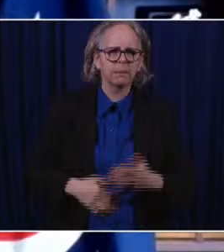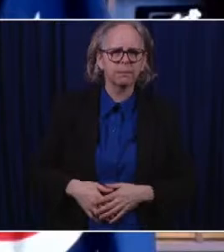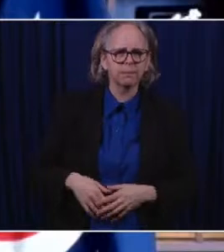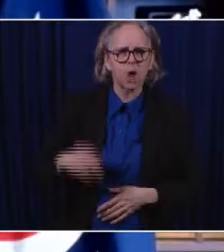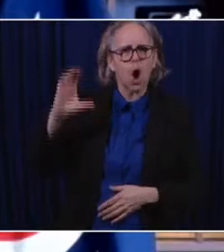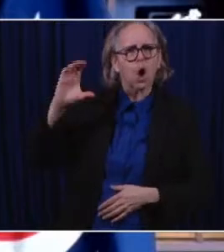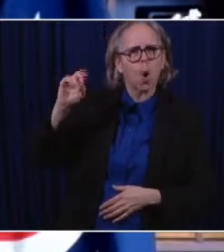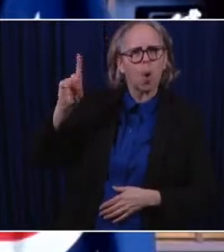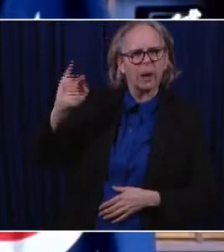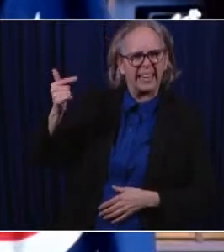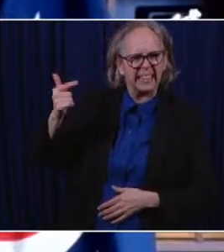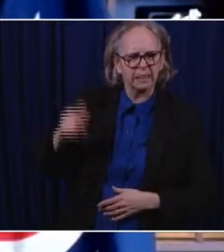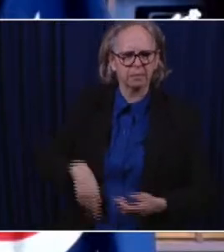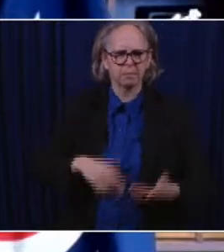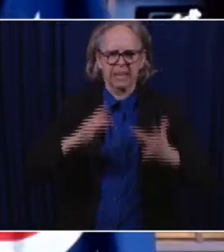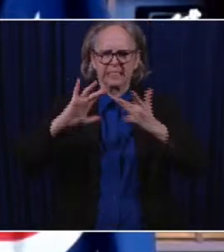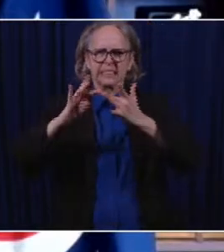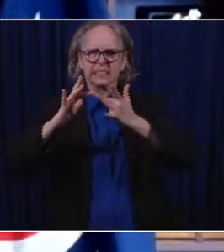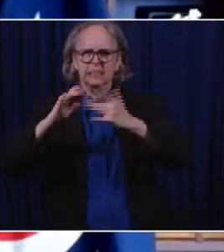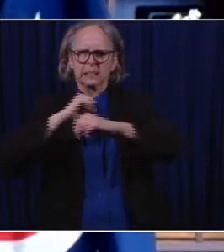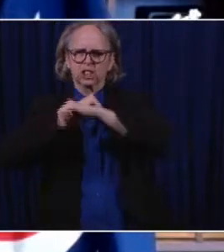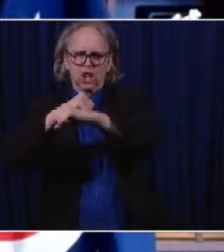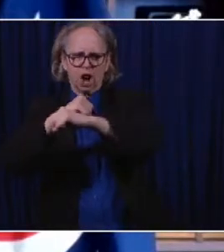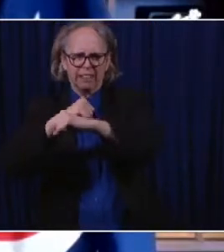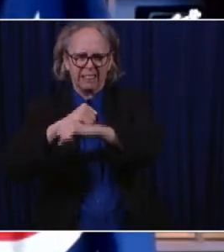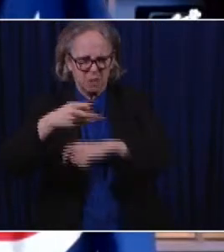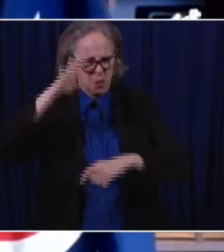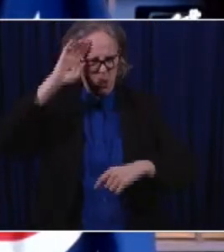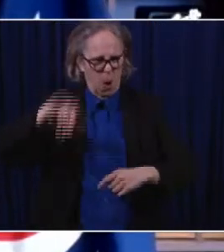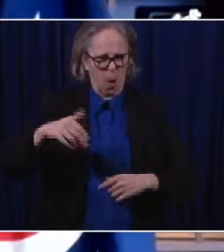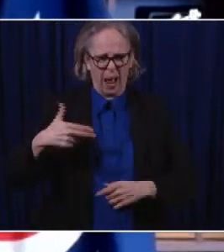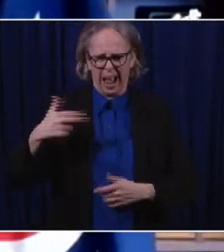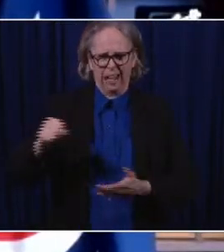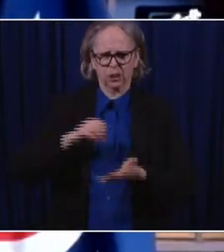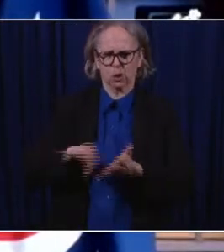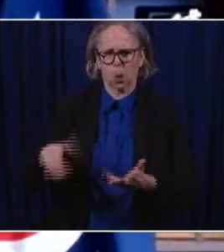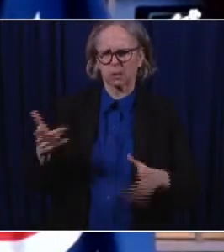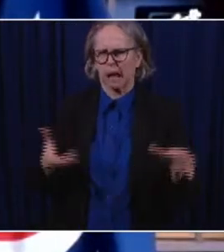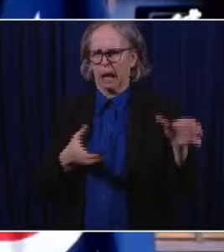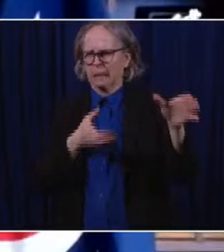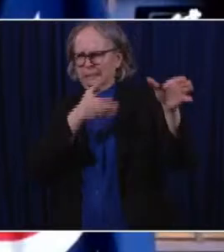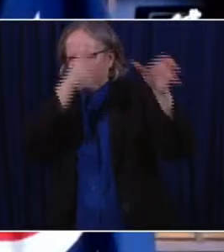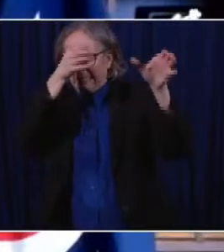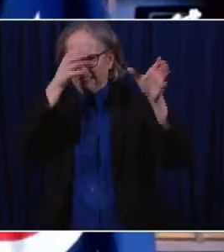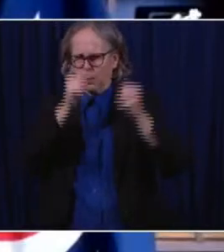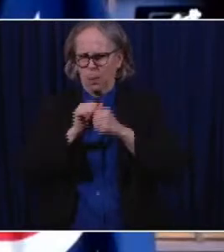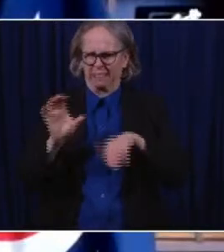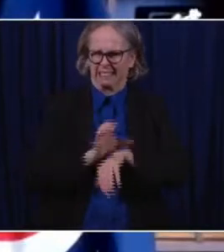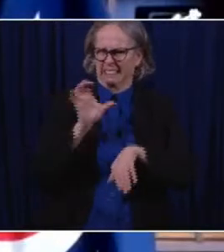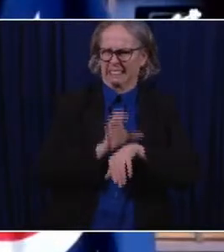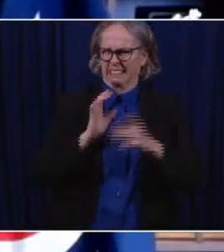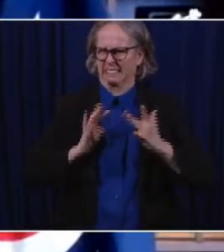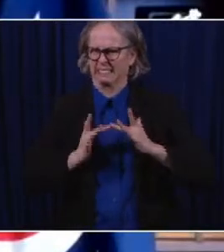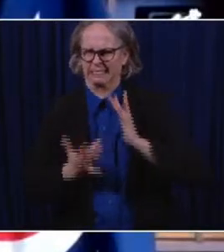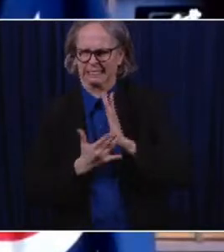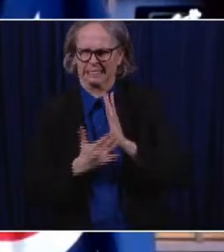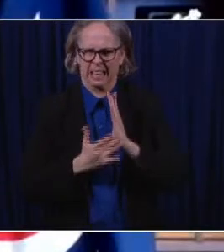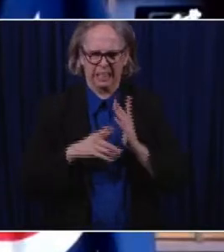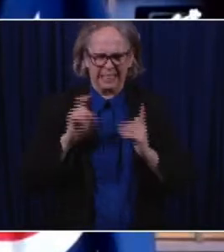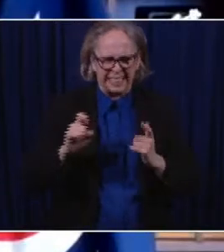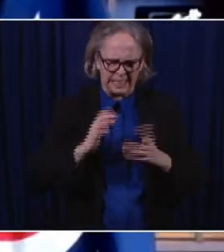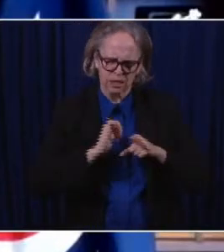technically qualified as people twice their age, maybe even better in some circumstances, but we have to get them connected with